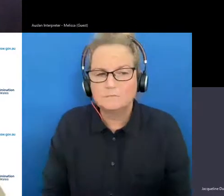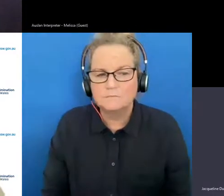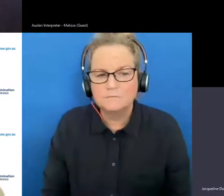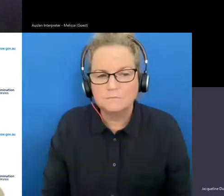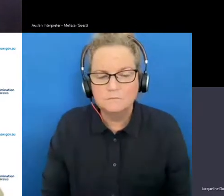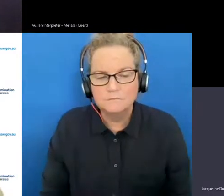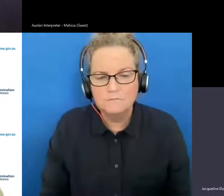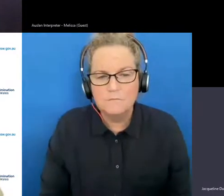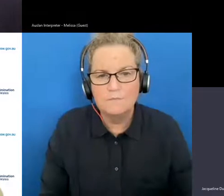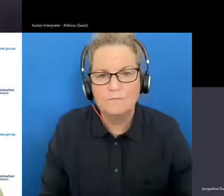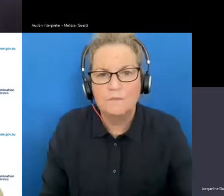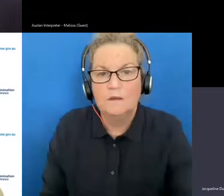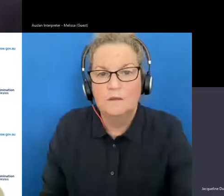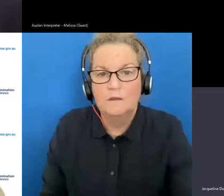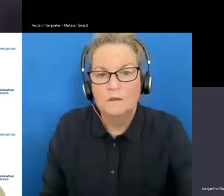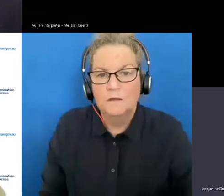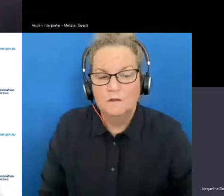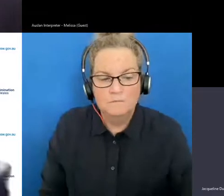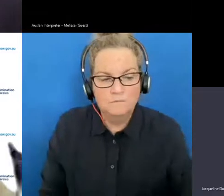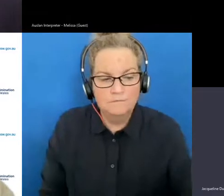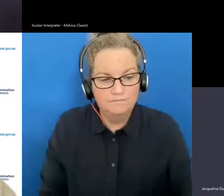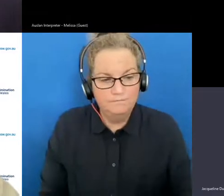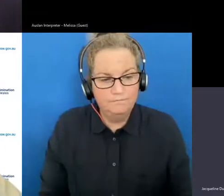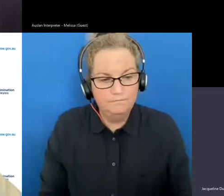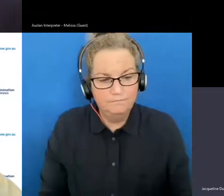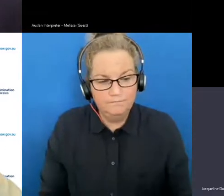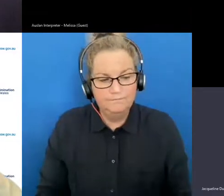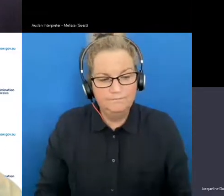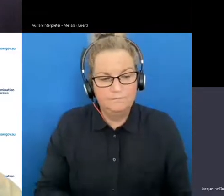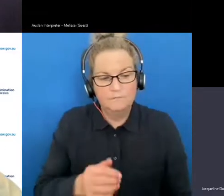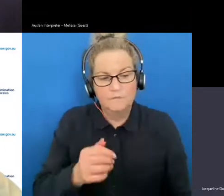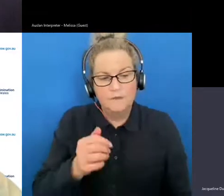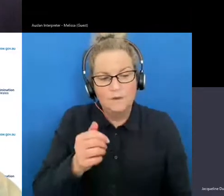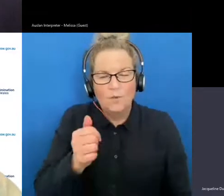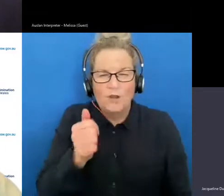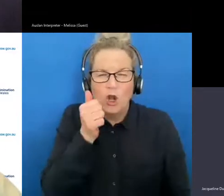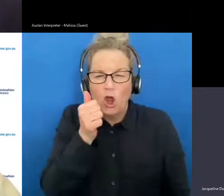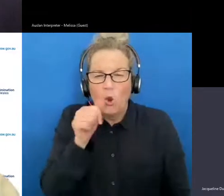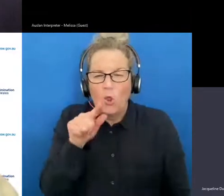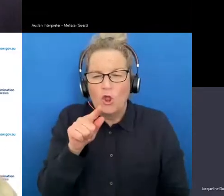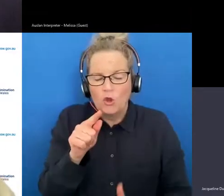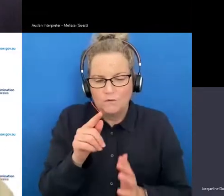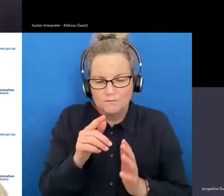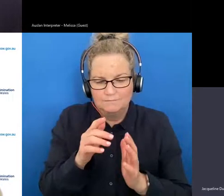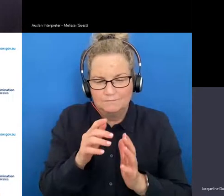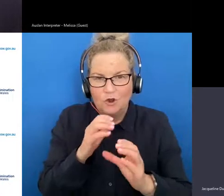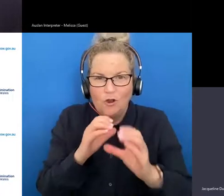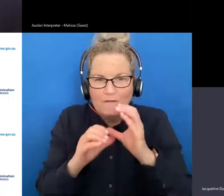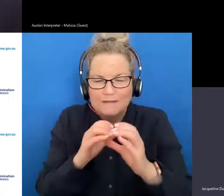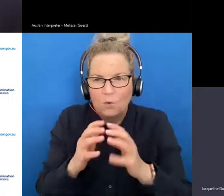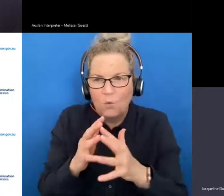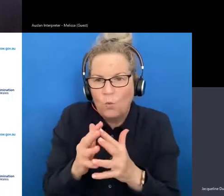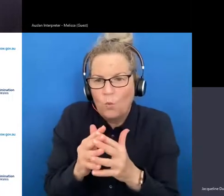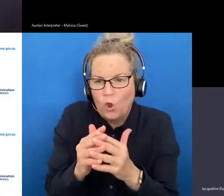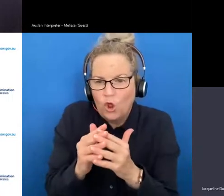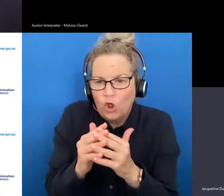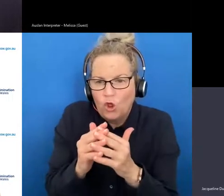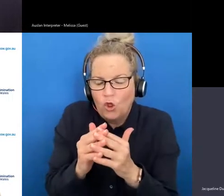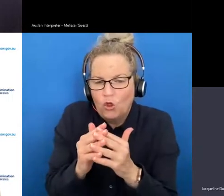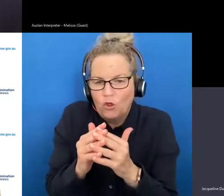know, those meaningful conversations are so essential, and having a supportive